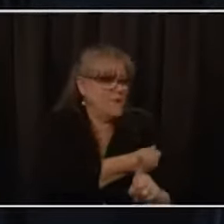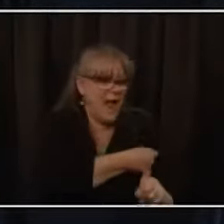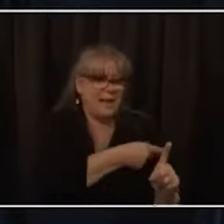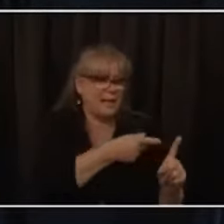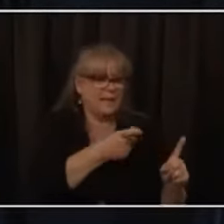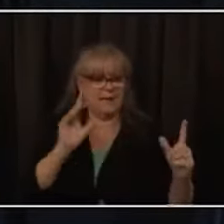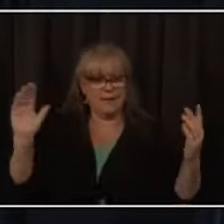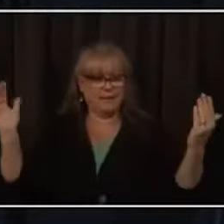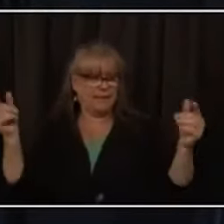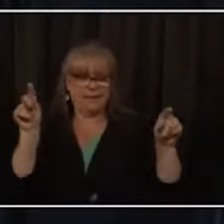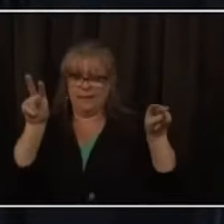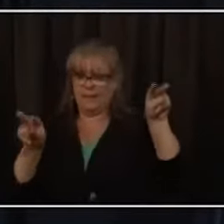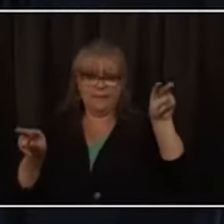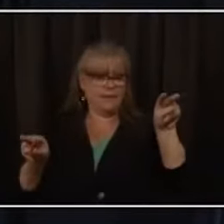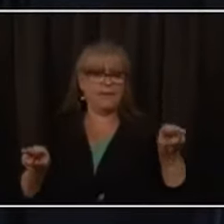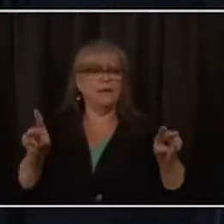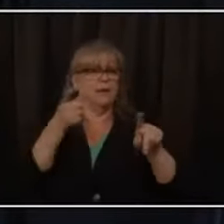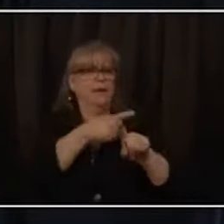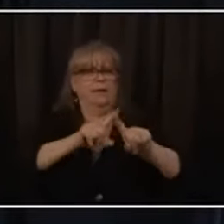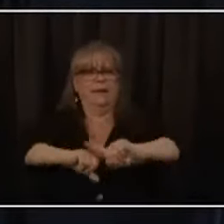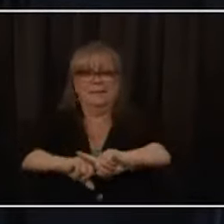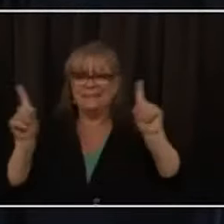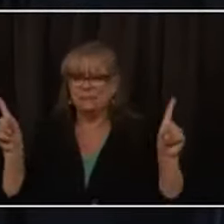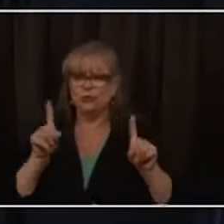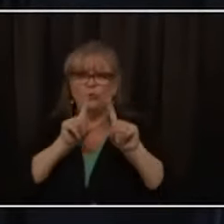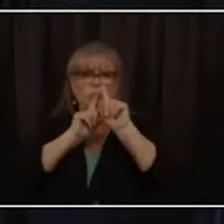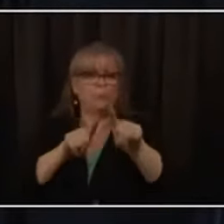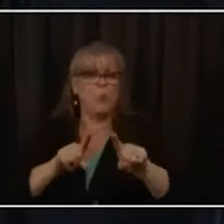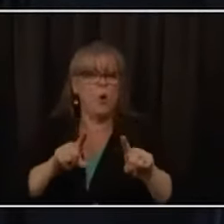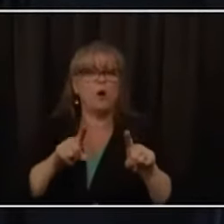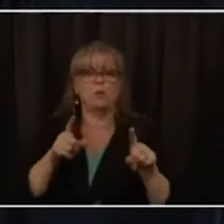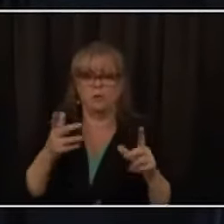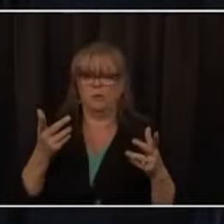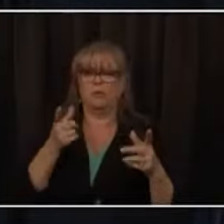effects? We know that one thing is sure.